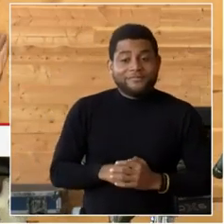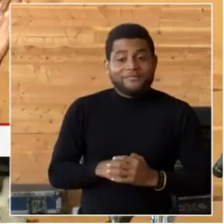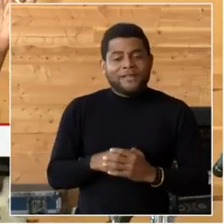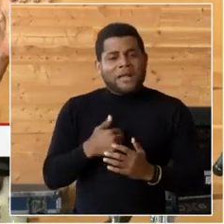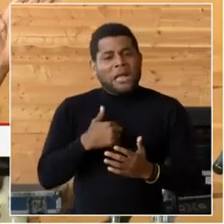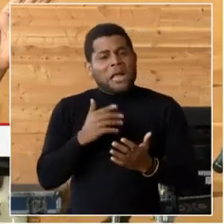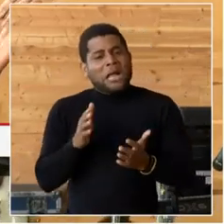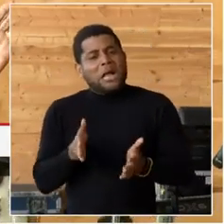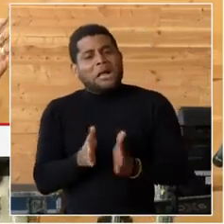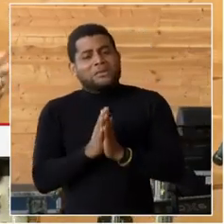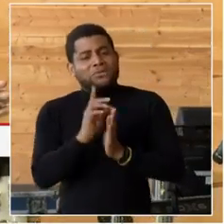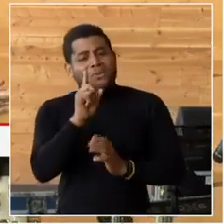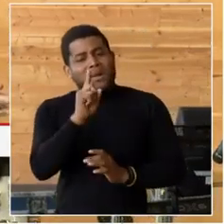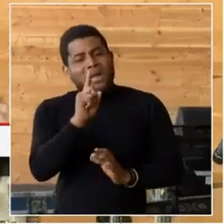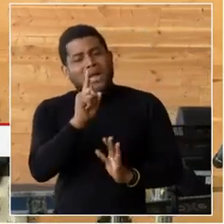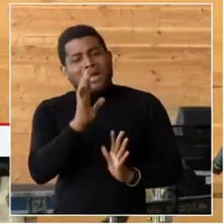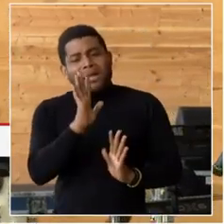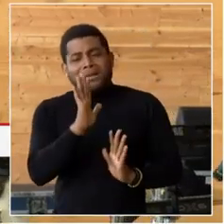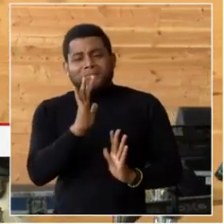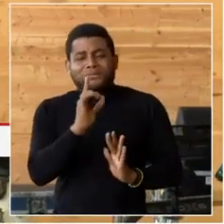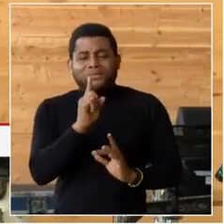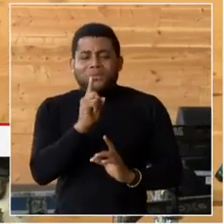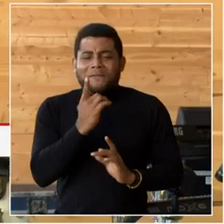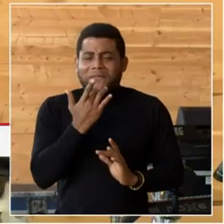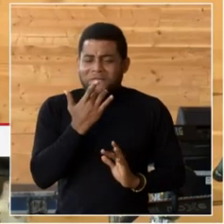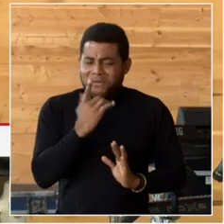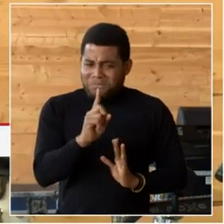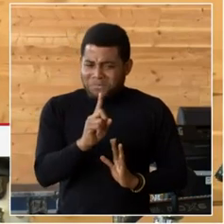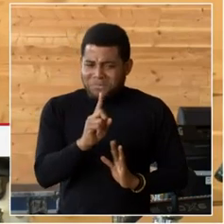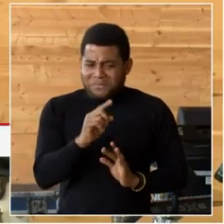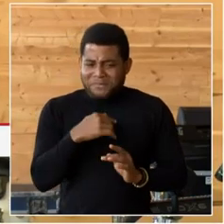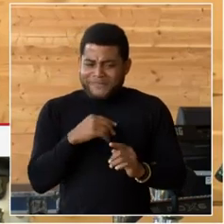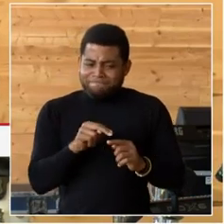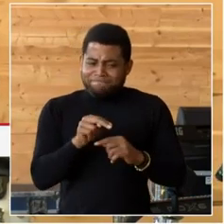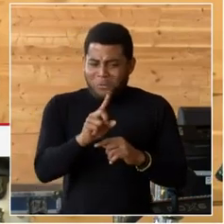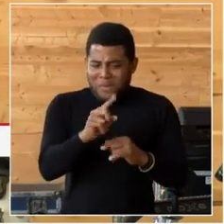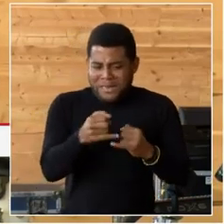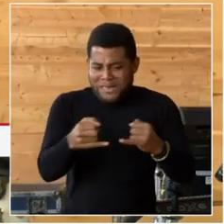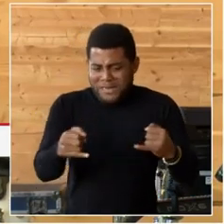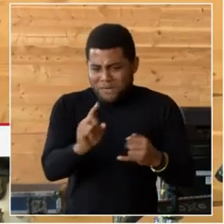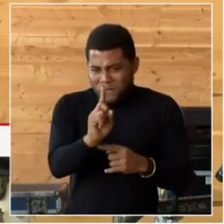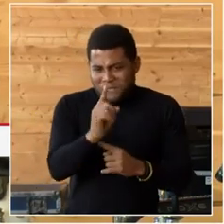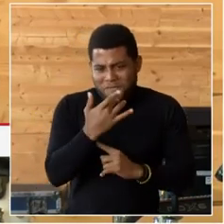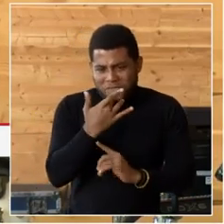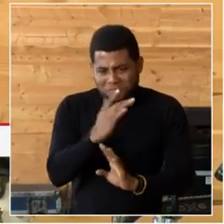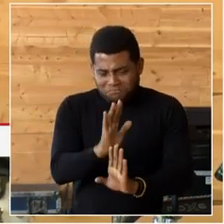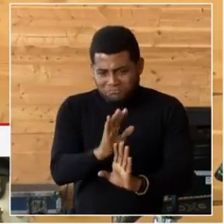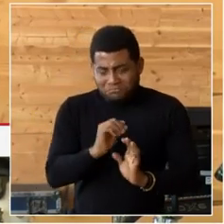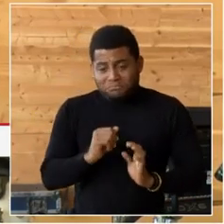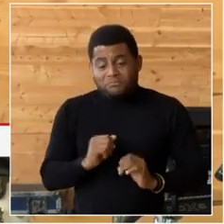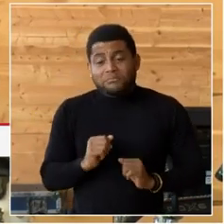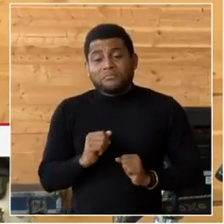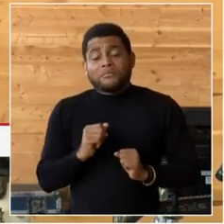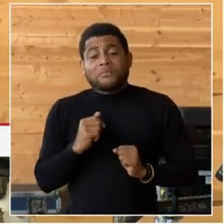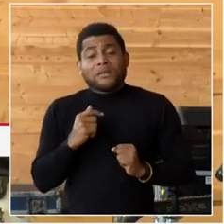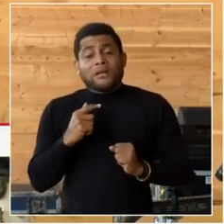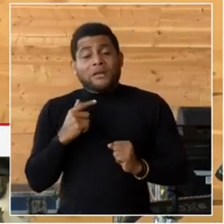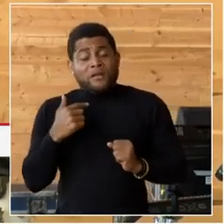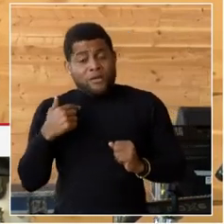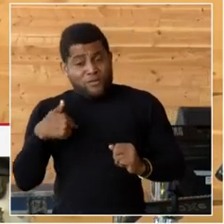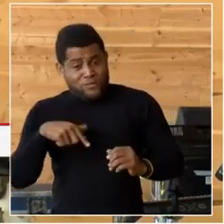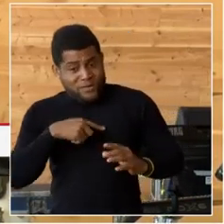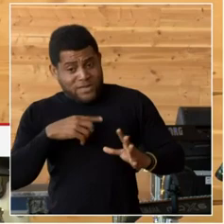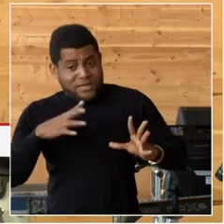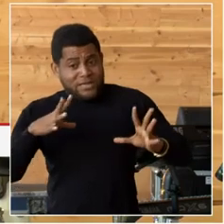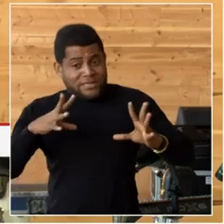I may be overstepping, Mayor Bowser, but I'm going to ask this one favor. Let's embrace the boundless possibilities